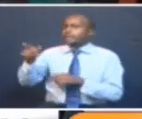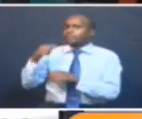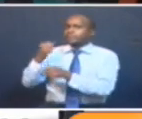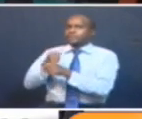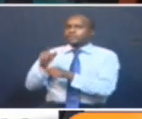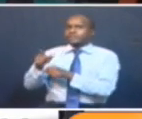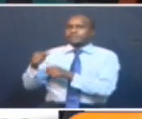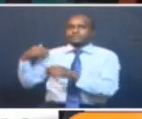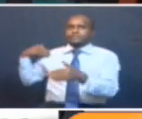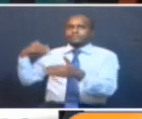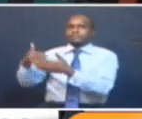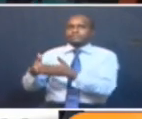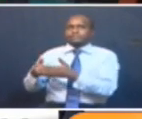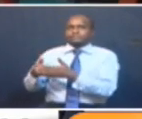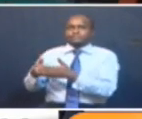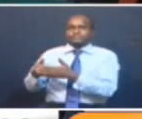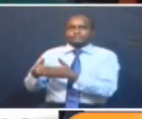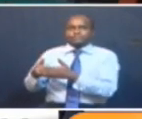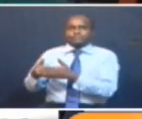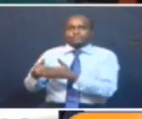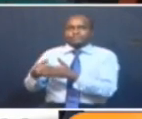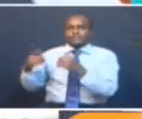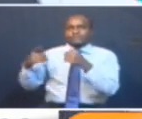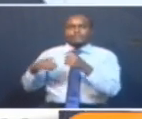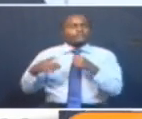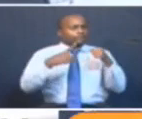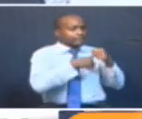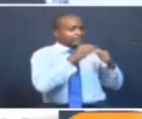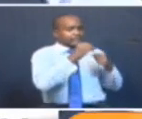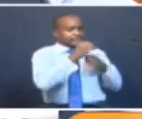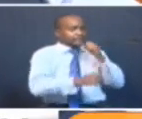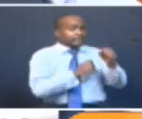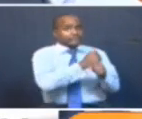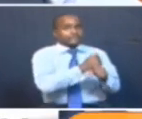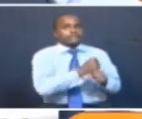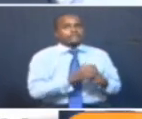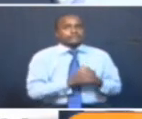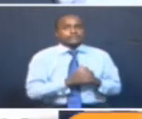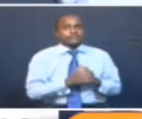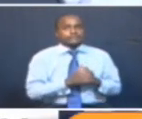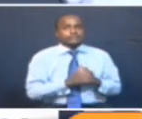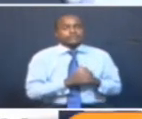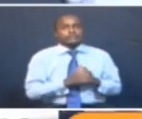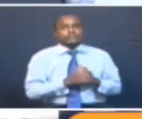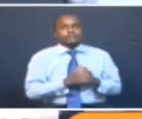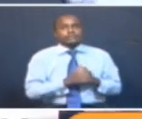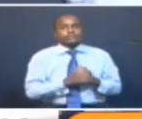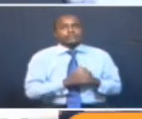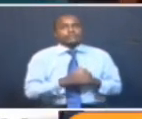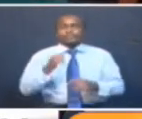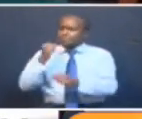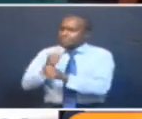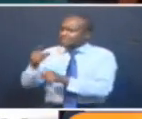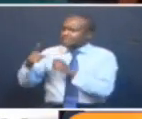this, Manu, for the last, what, four, five, six decades? Six and a half decades. Yeah, six and a half decades. Yeah. You've been doing